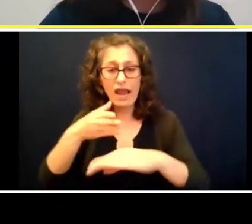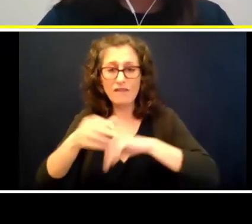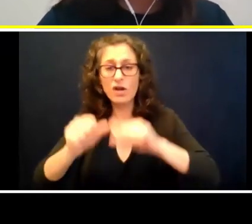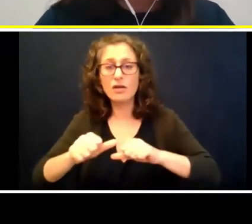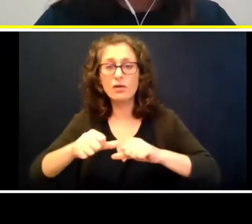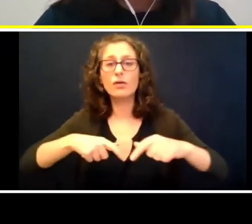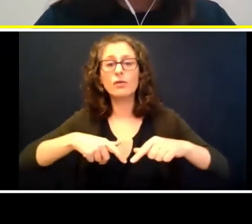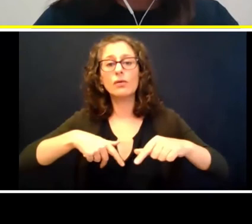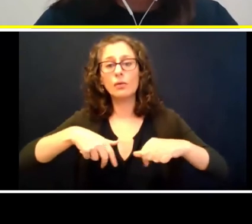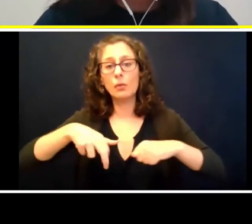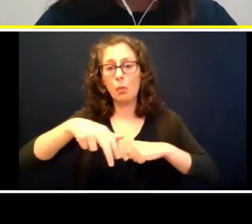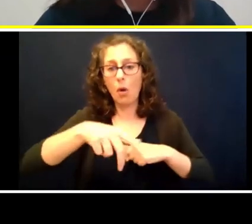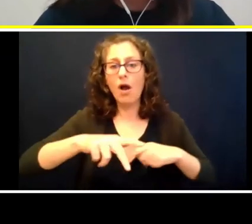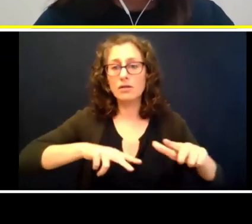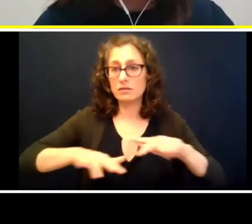walking again,